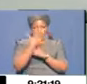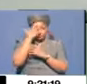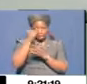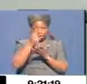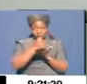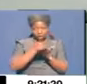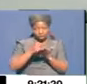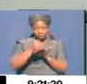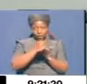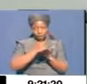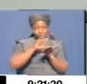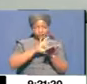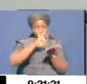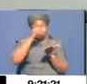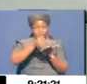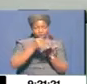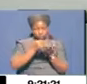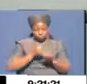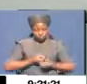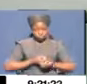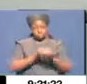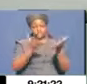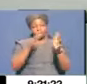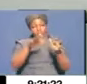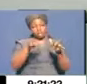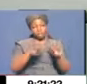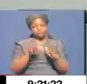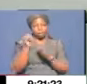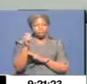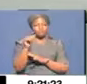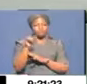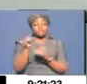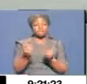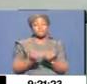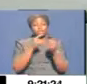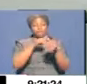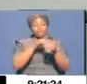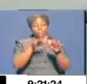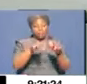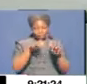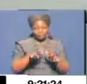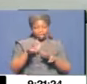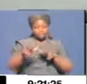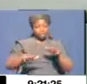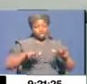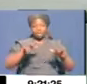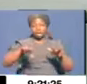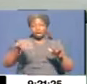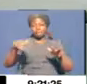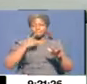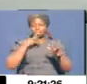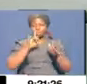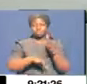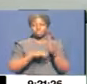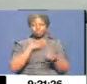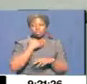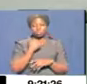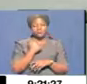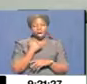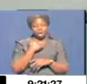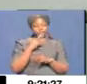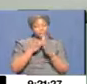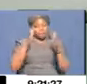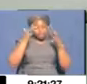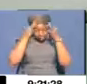fund has not been disbursed to farmers. This as the farmers in Kirinyaga County say they want to have a big say at the Coffee Board of